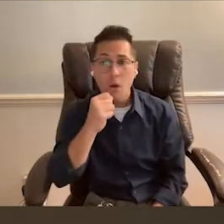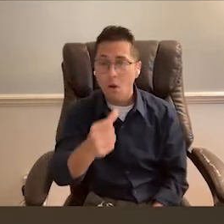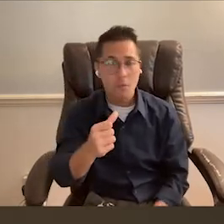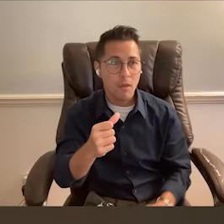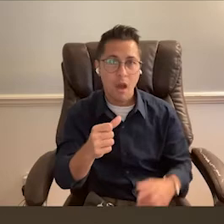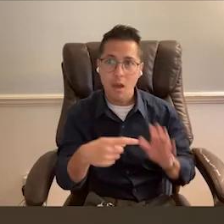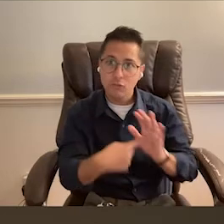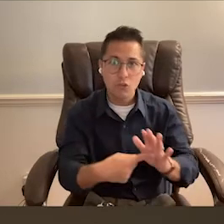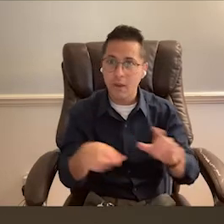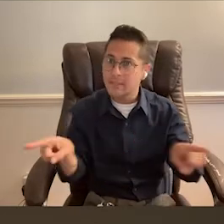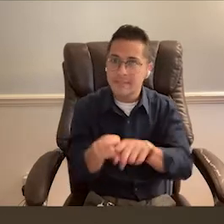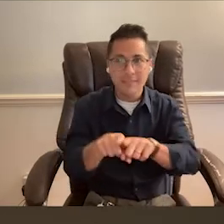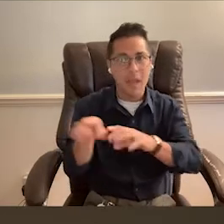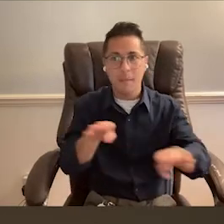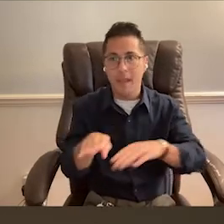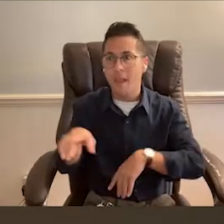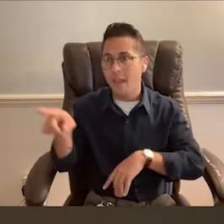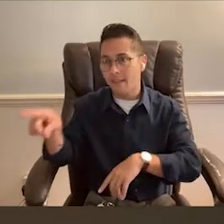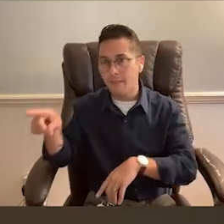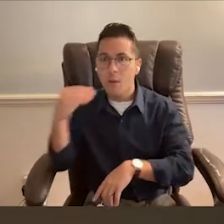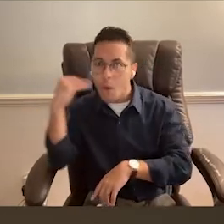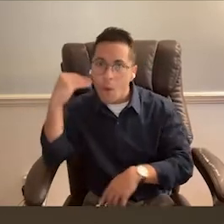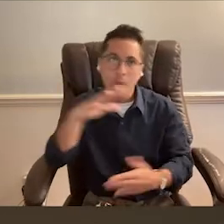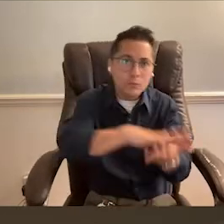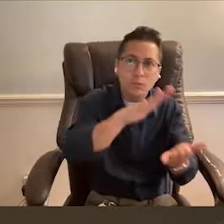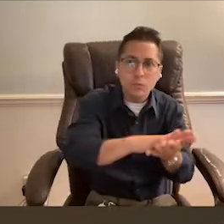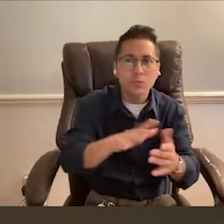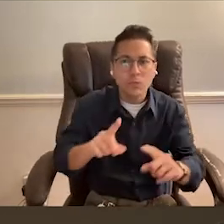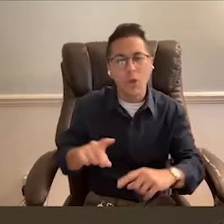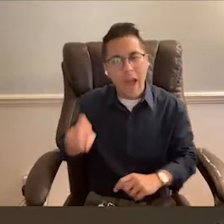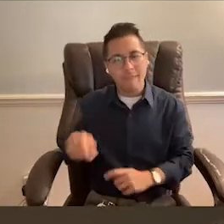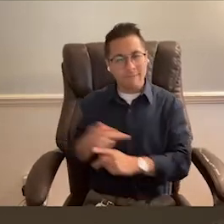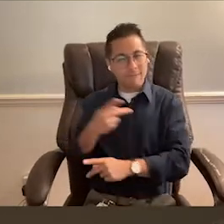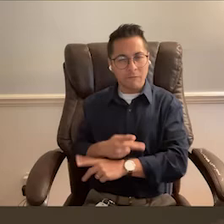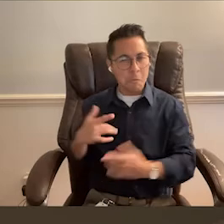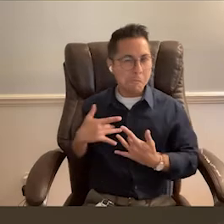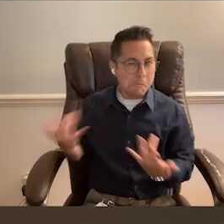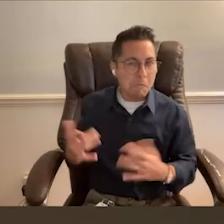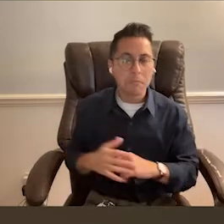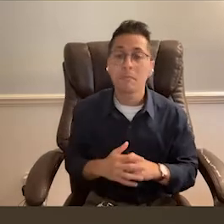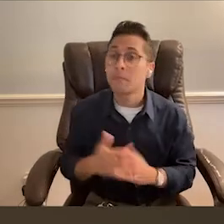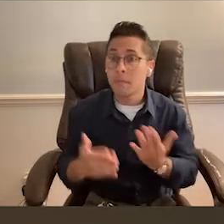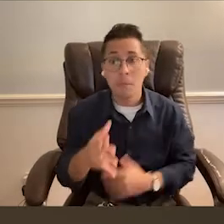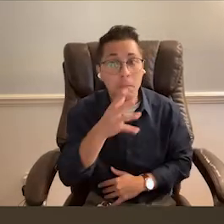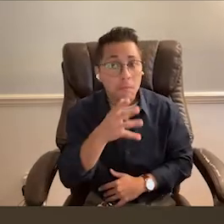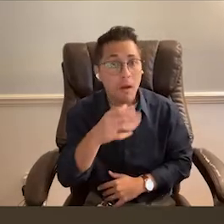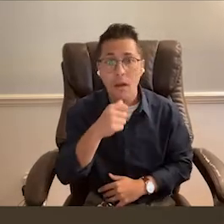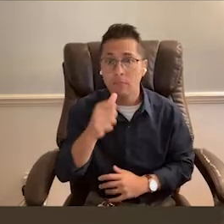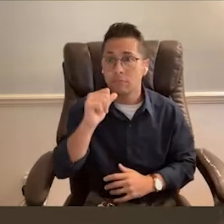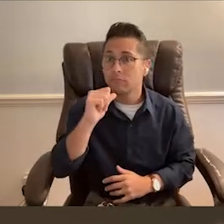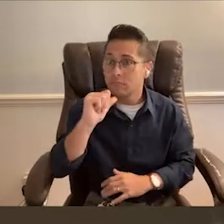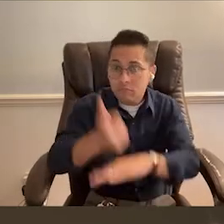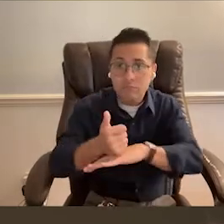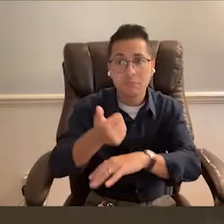mental health disorder, because if at home they're not having the same behaviors they're having at school, then there's something going on. So we